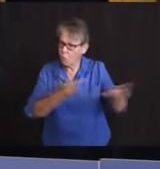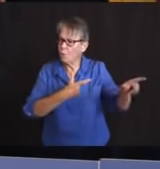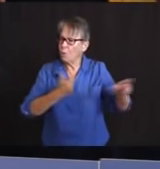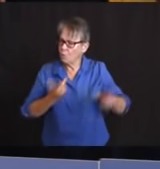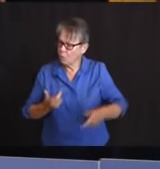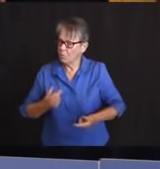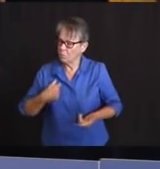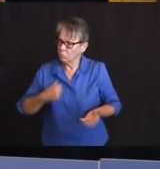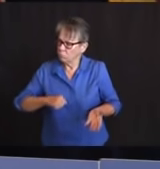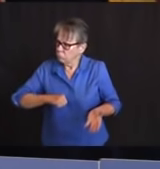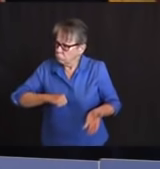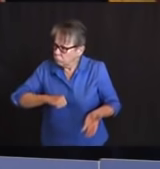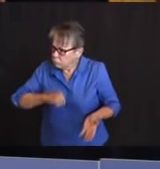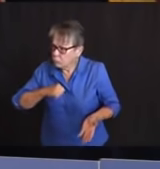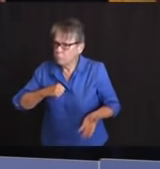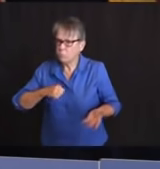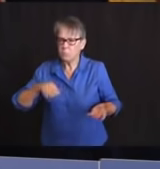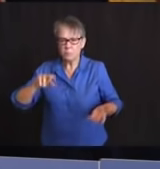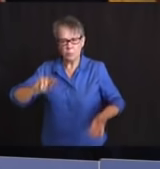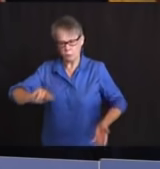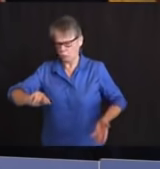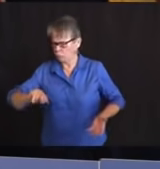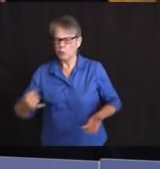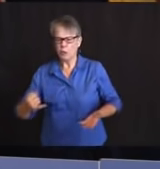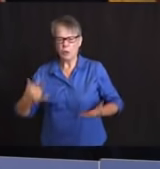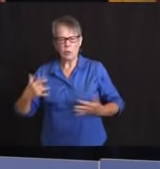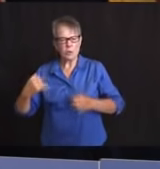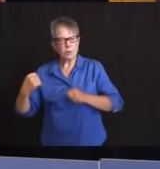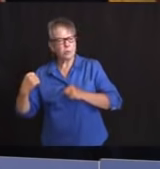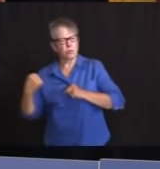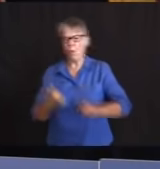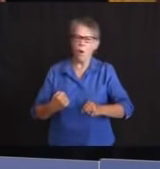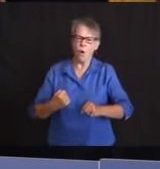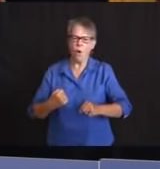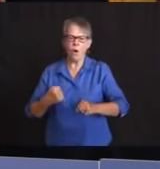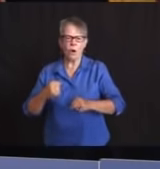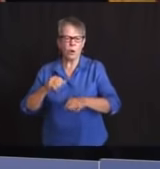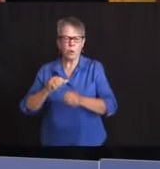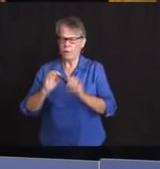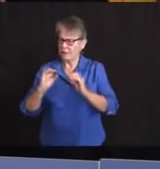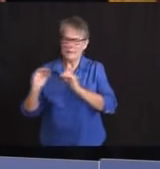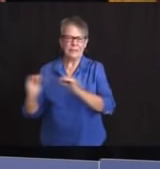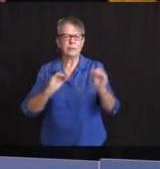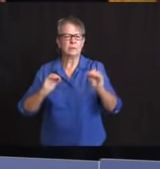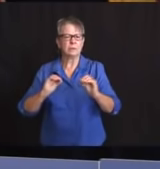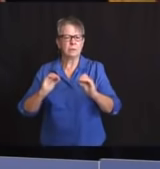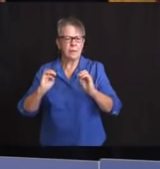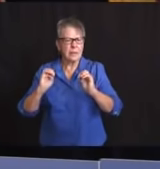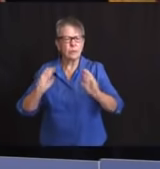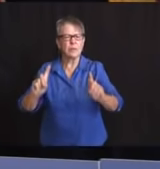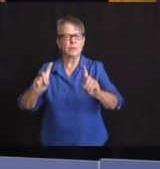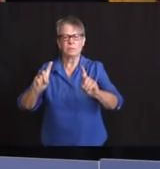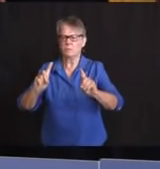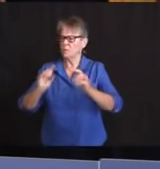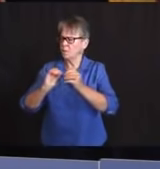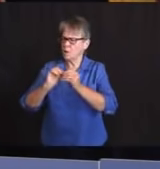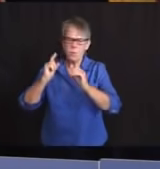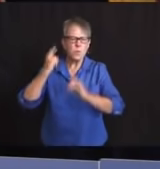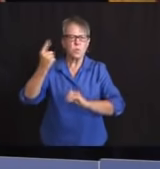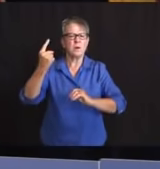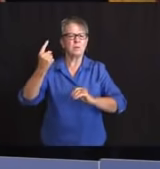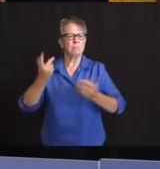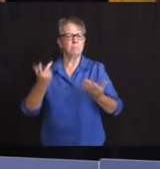New Jersey has always been strong in academic achievement and chances for success, and last year our financial support to